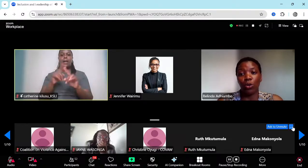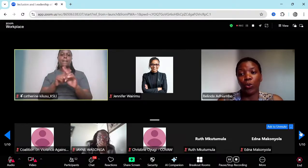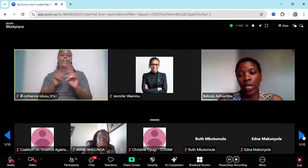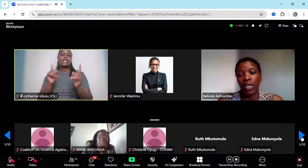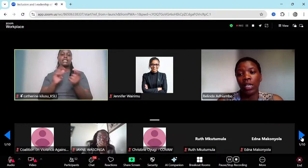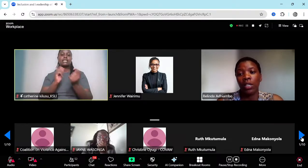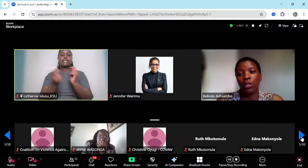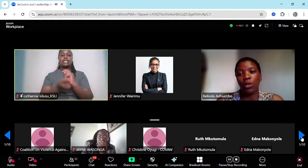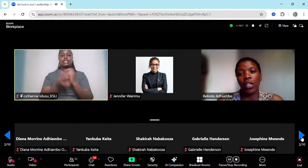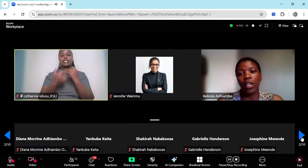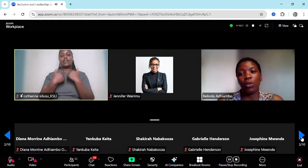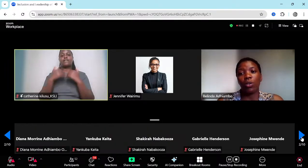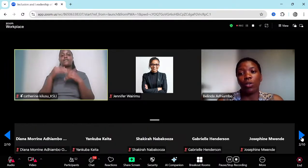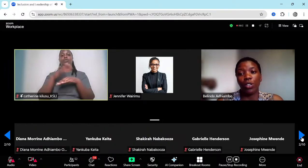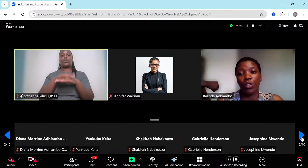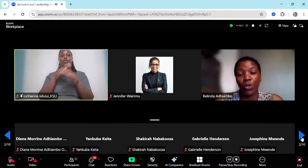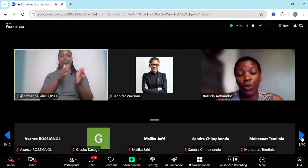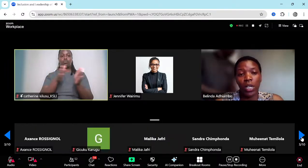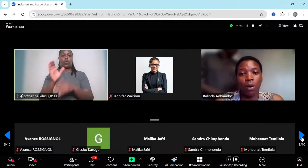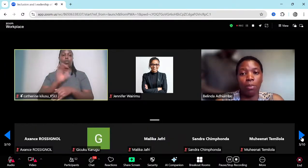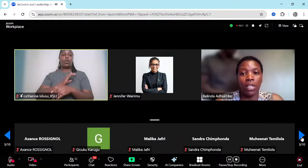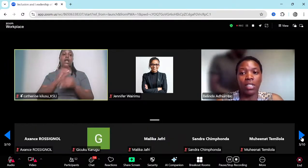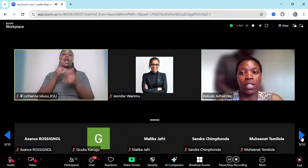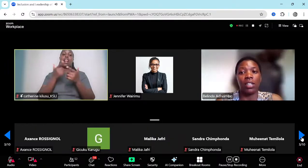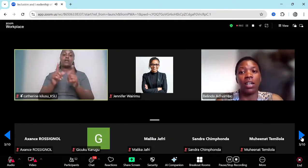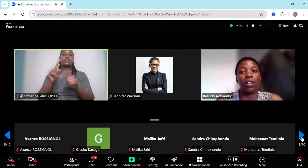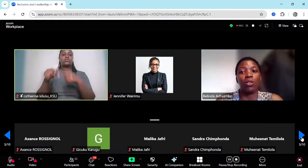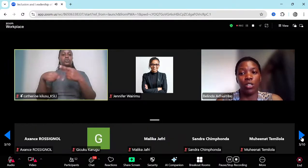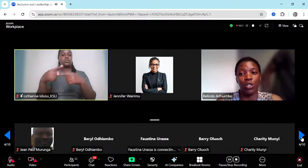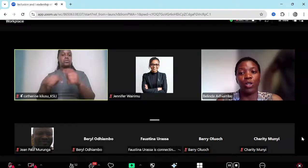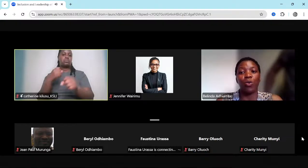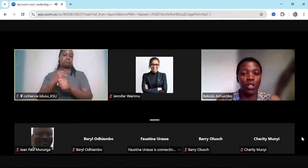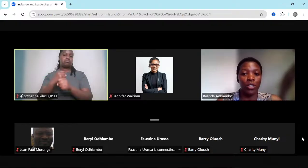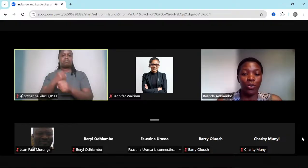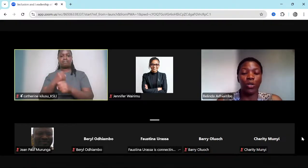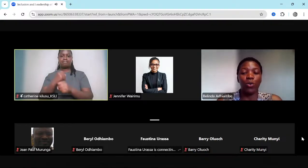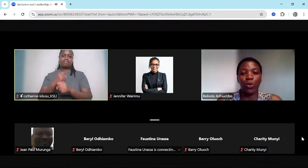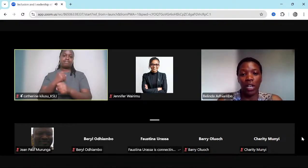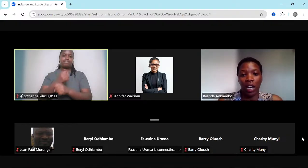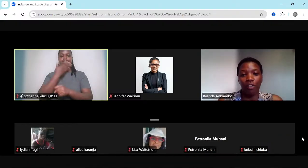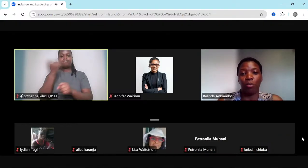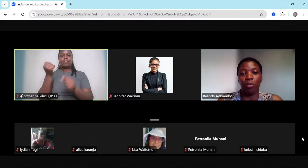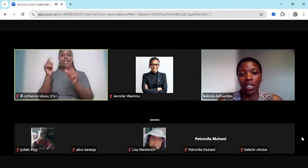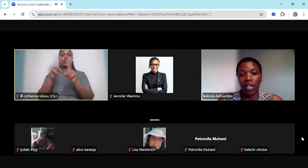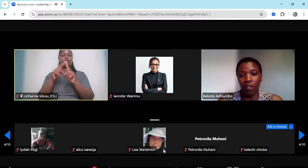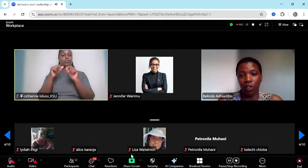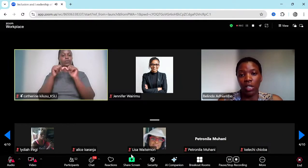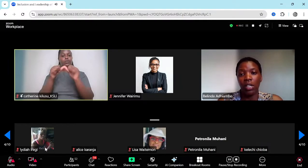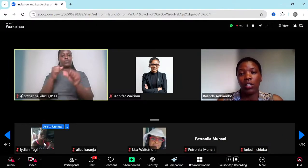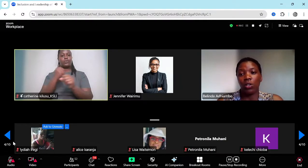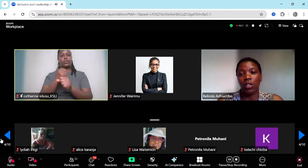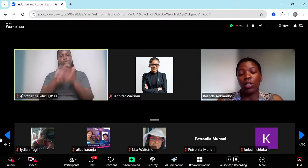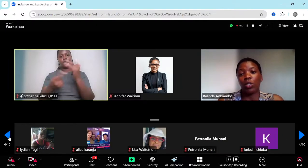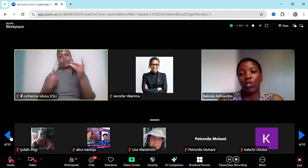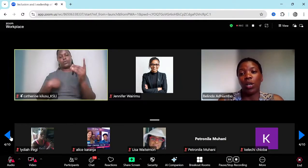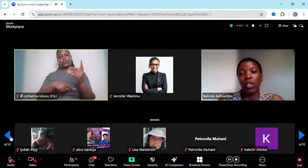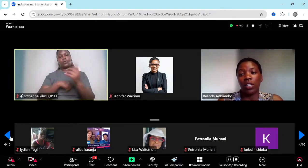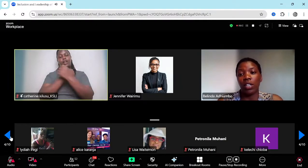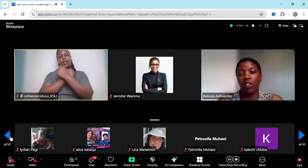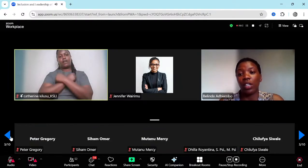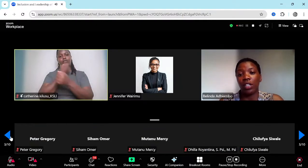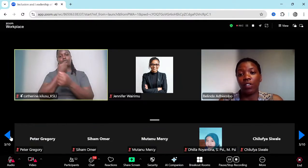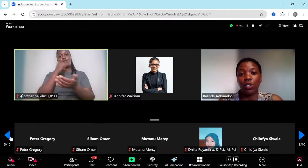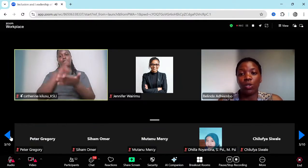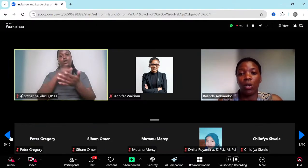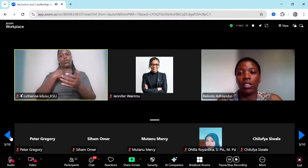its own way. So let us all continue doing our best and continuing doing what we love from that level, so that we ensure each